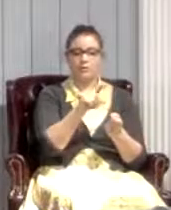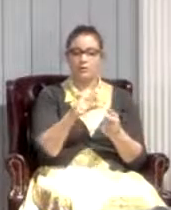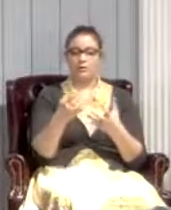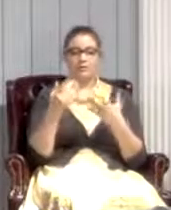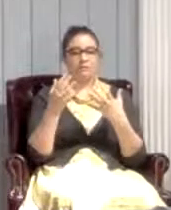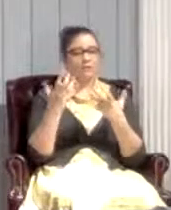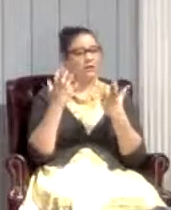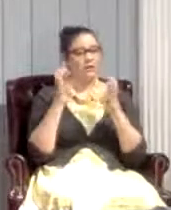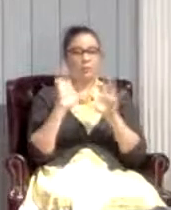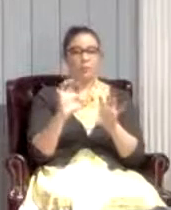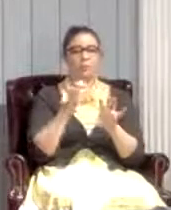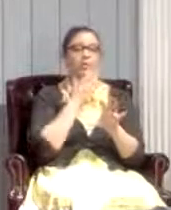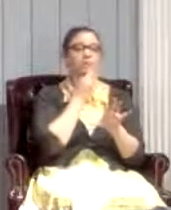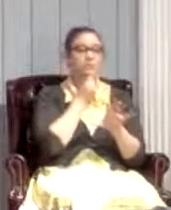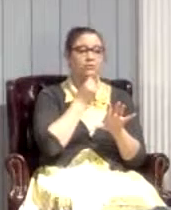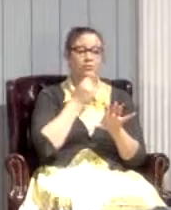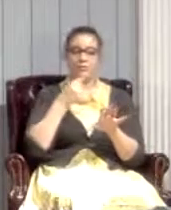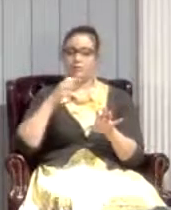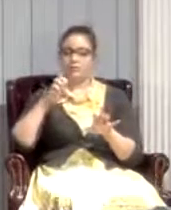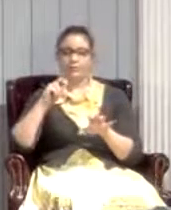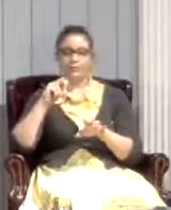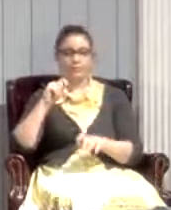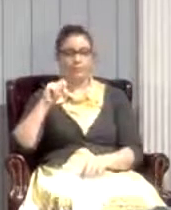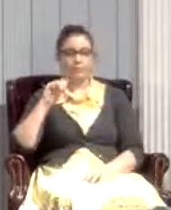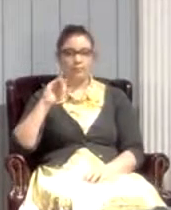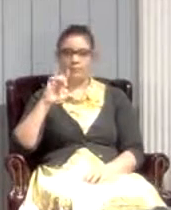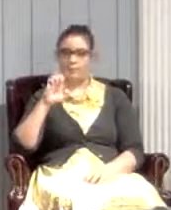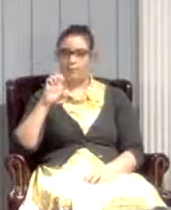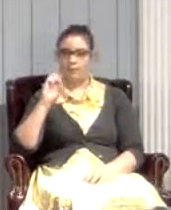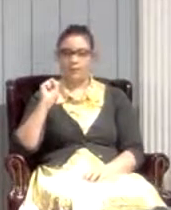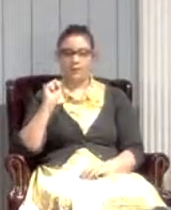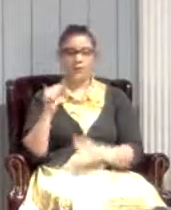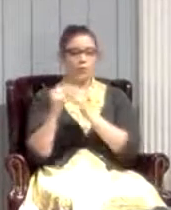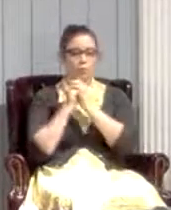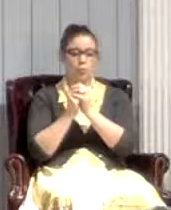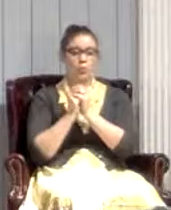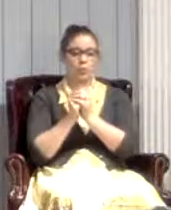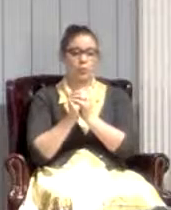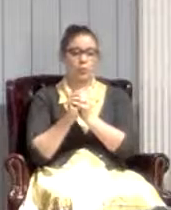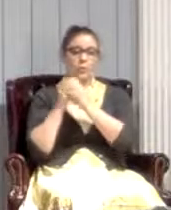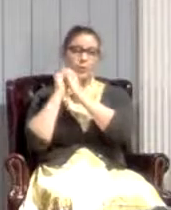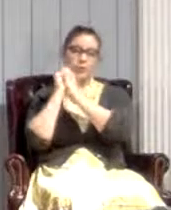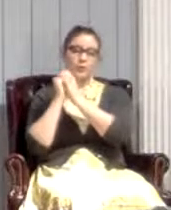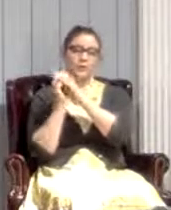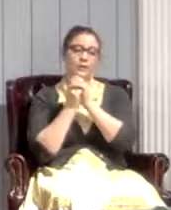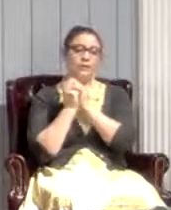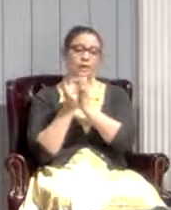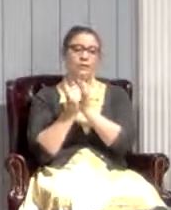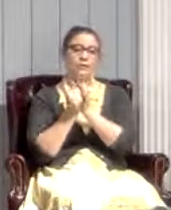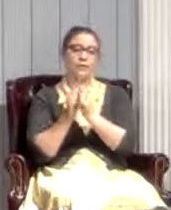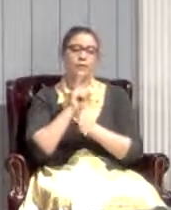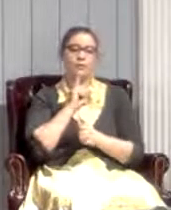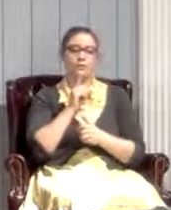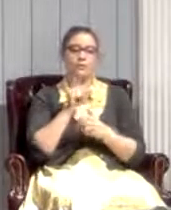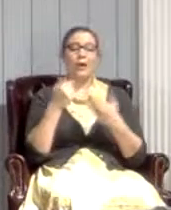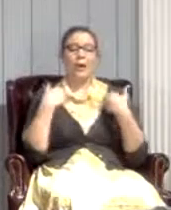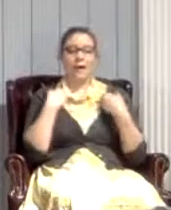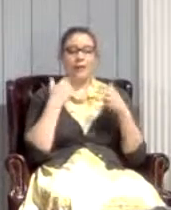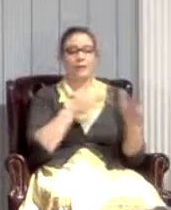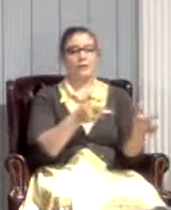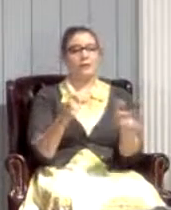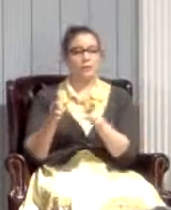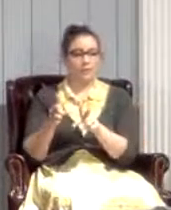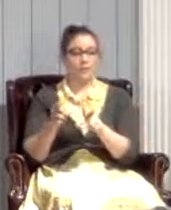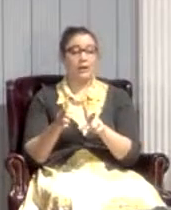together and all of those sorts of things. He deals with them. So here's what he says. So now we're going to get, all right, now I've got these weapons, and they